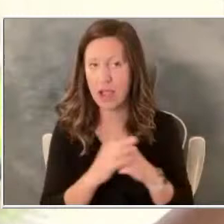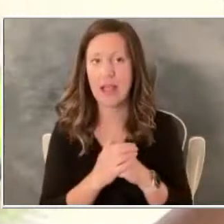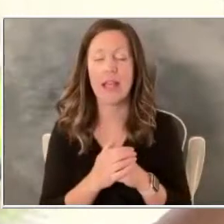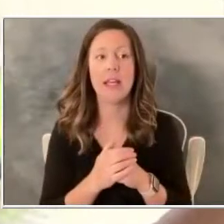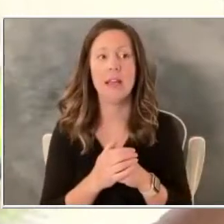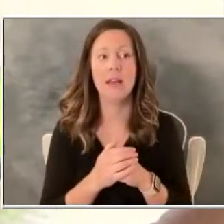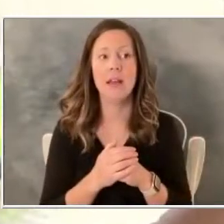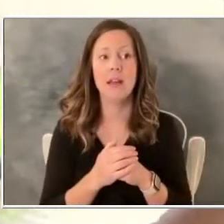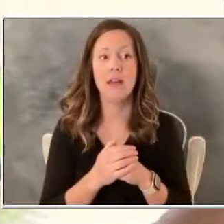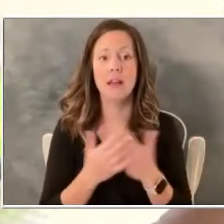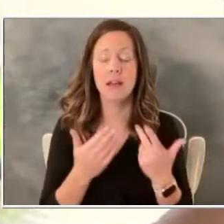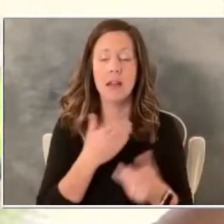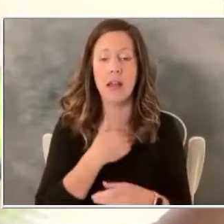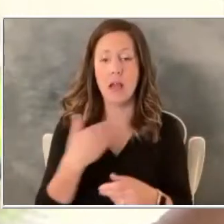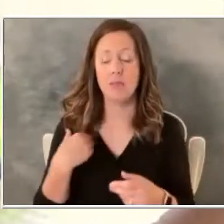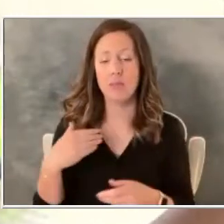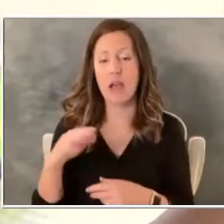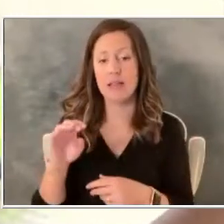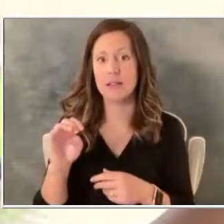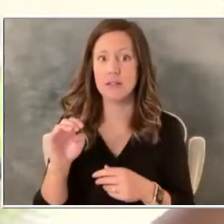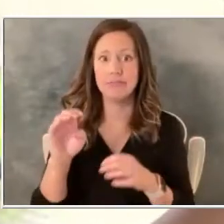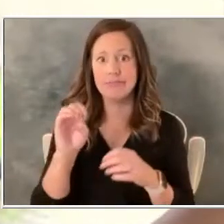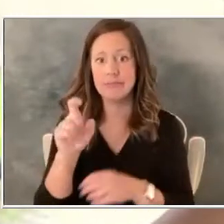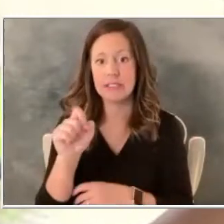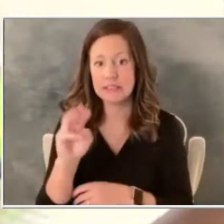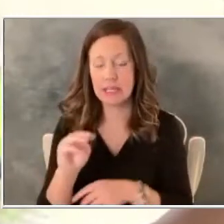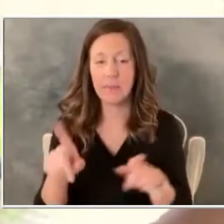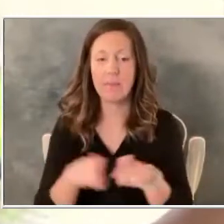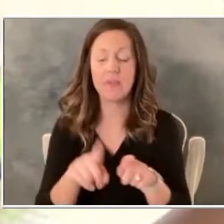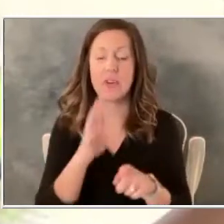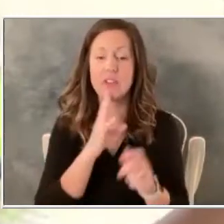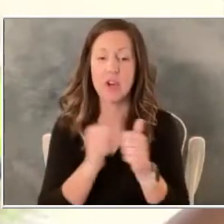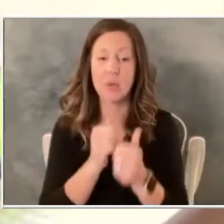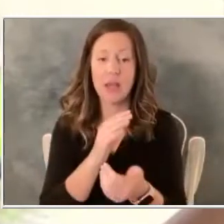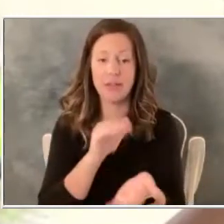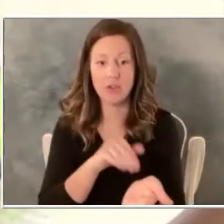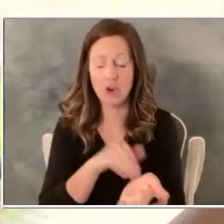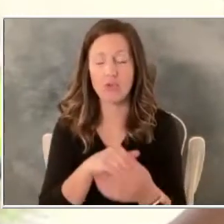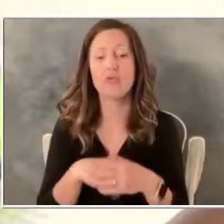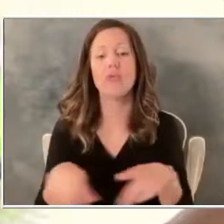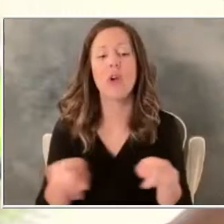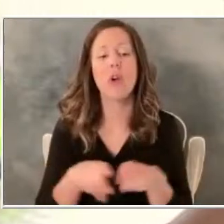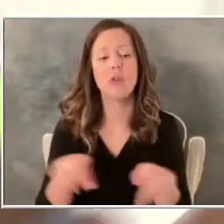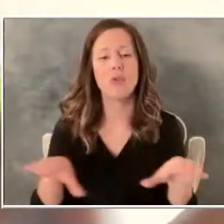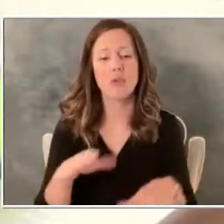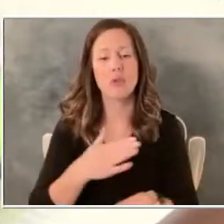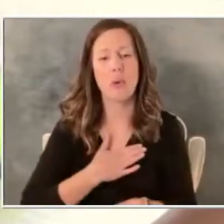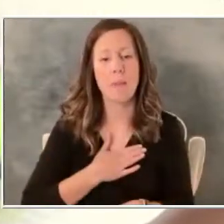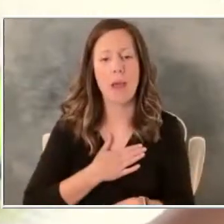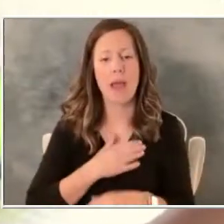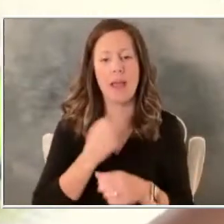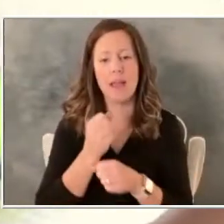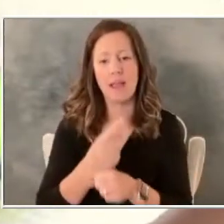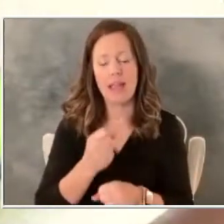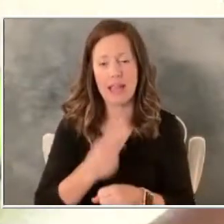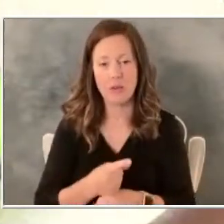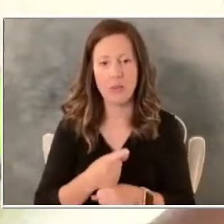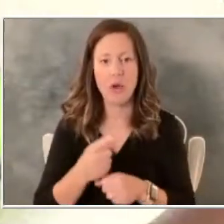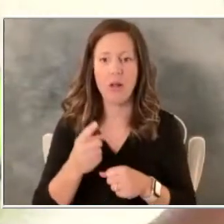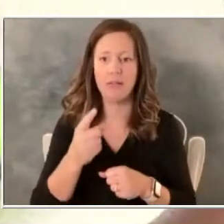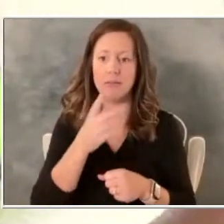a breast exam, and I speak with the clinician. I also do my my annual there